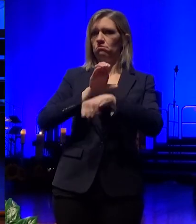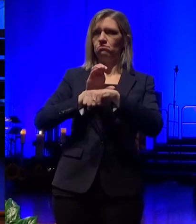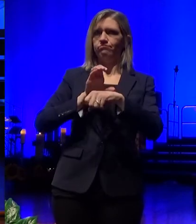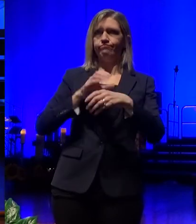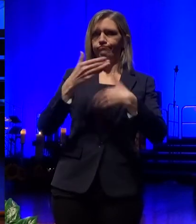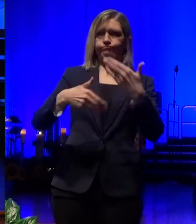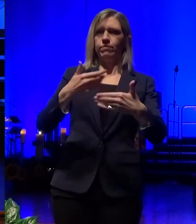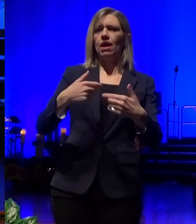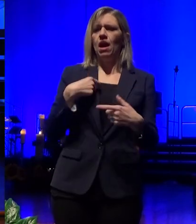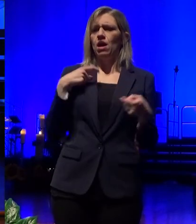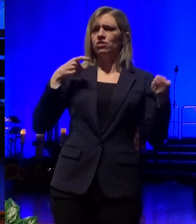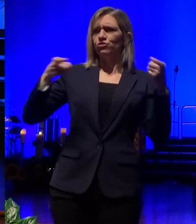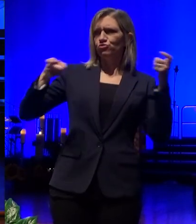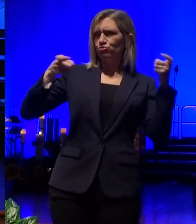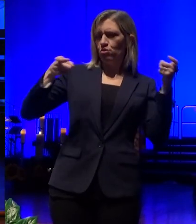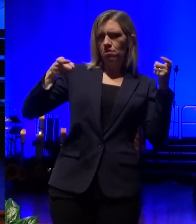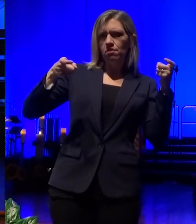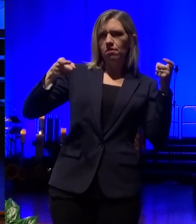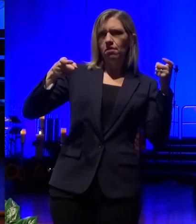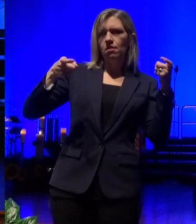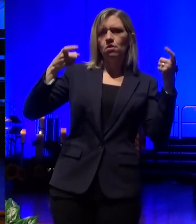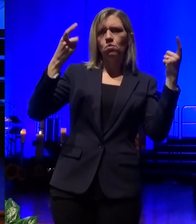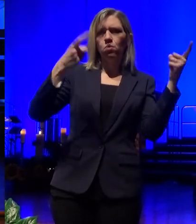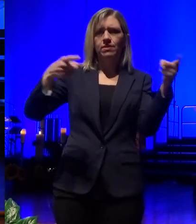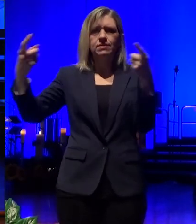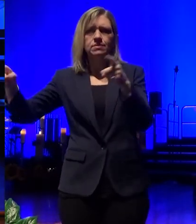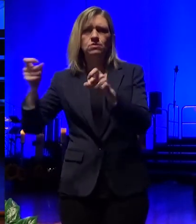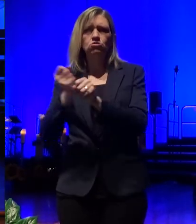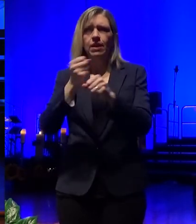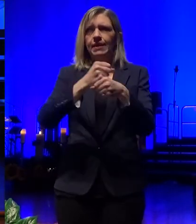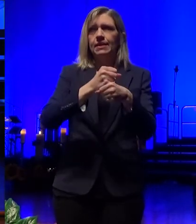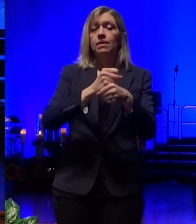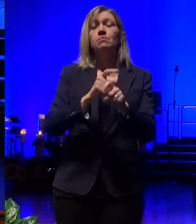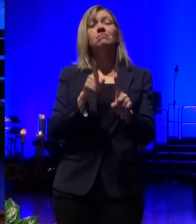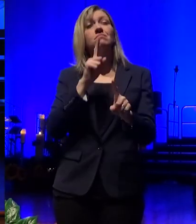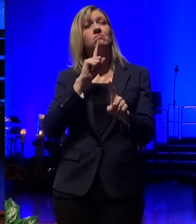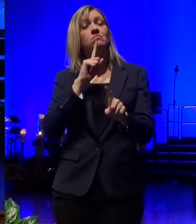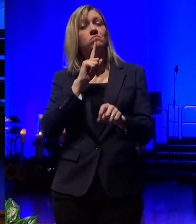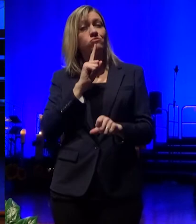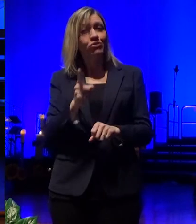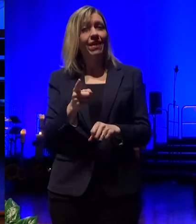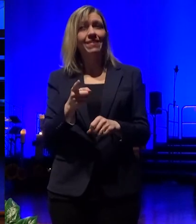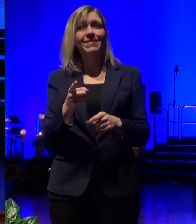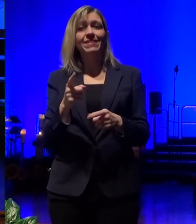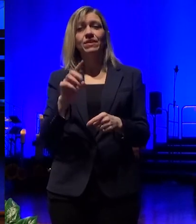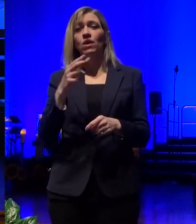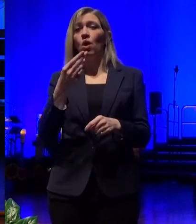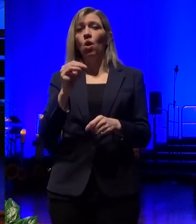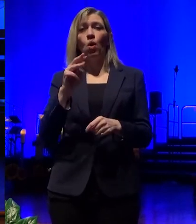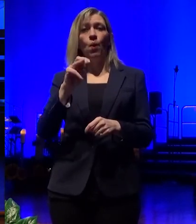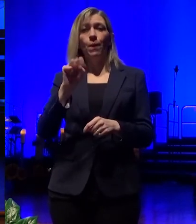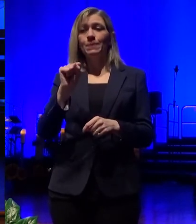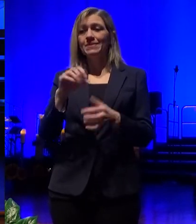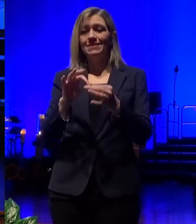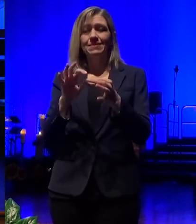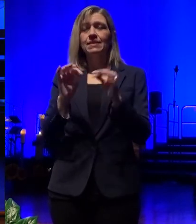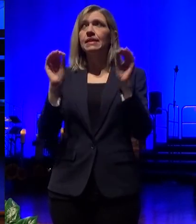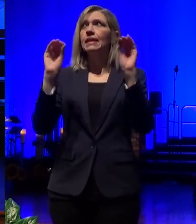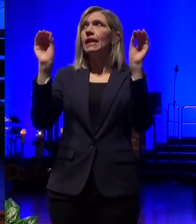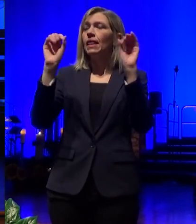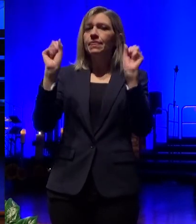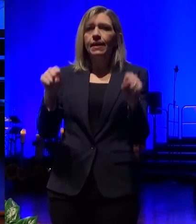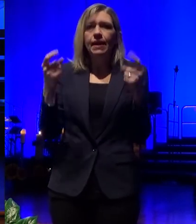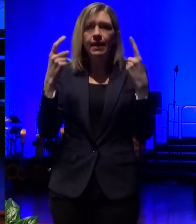I'm in control of what's being created. But the reality is that Holmes says that nothing can happen